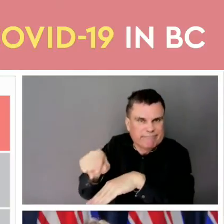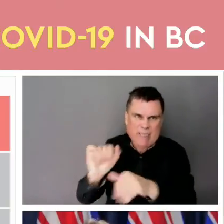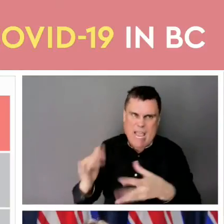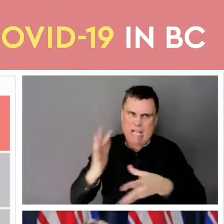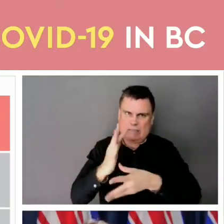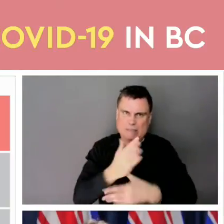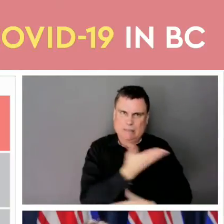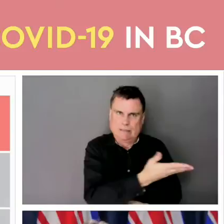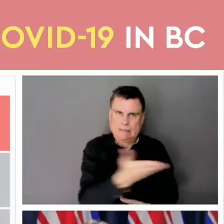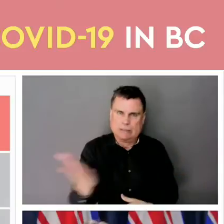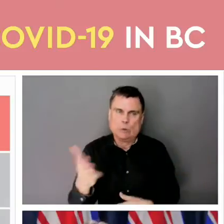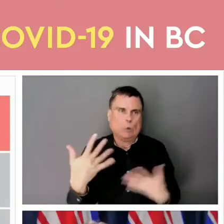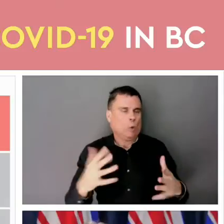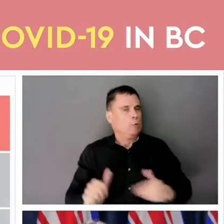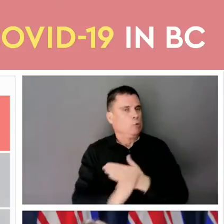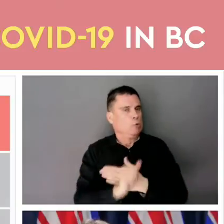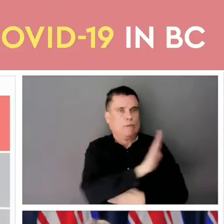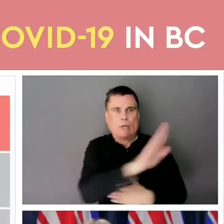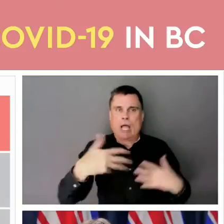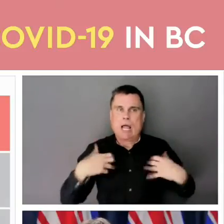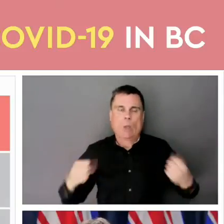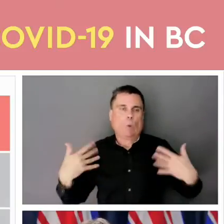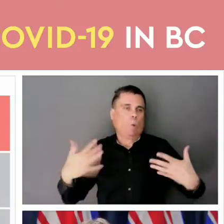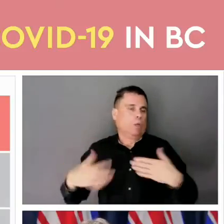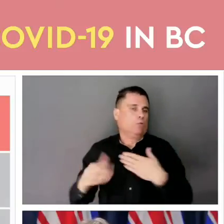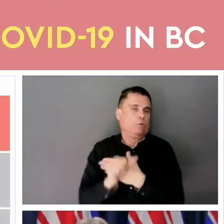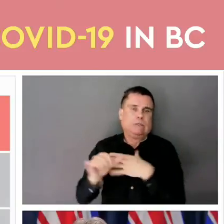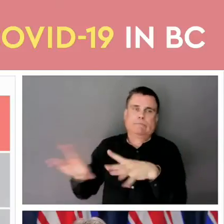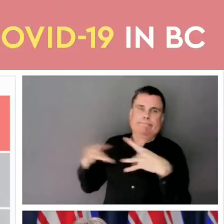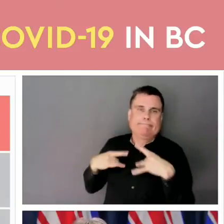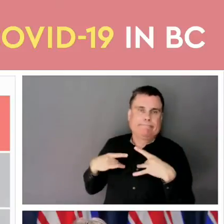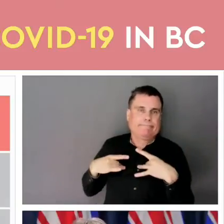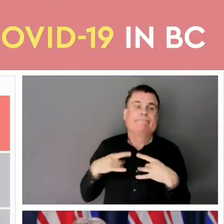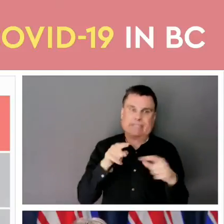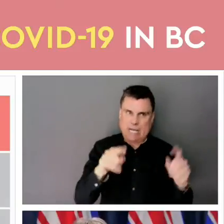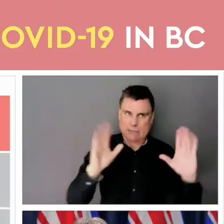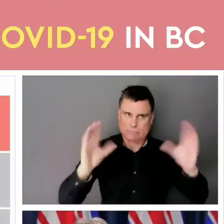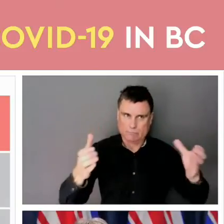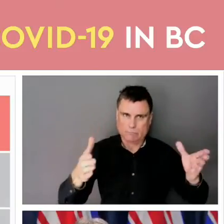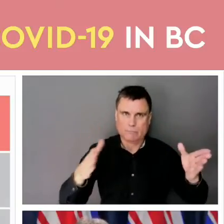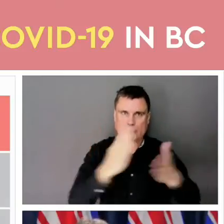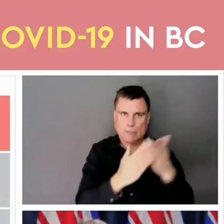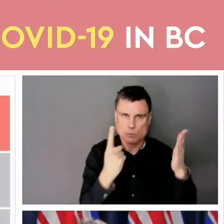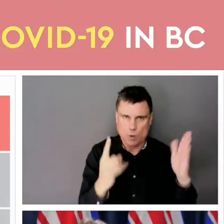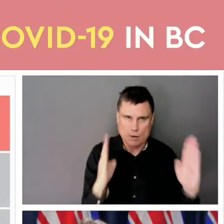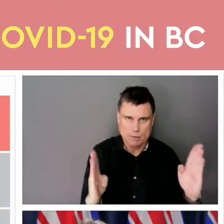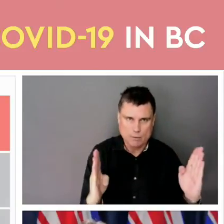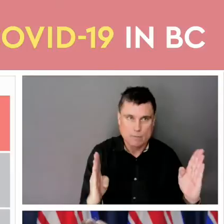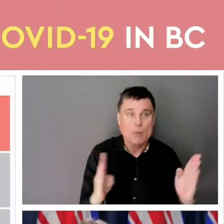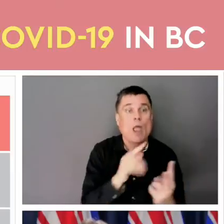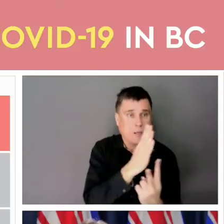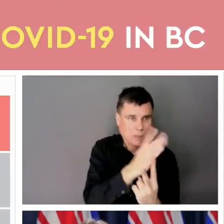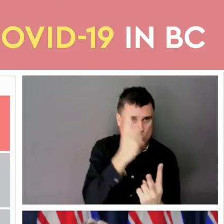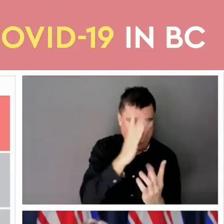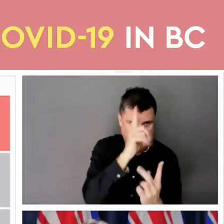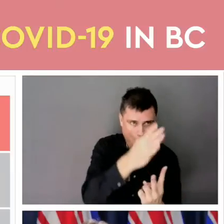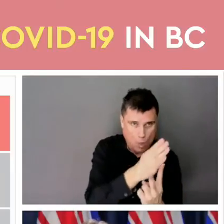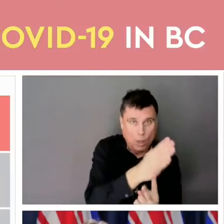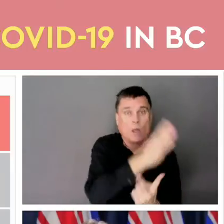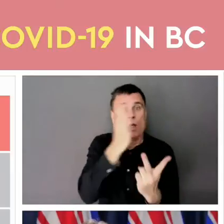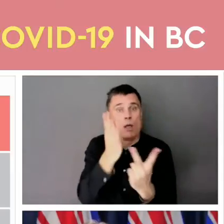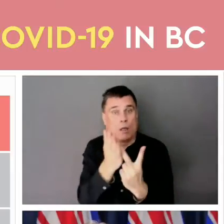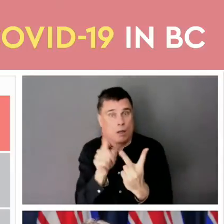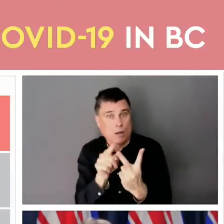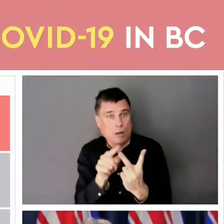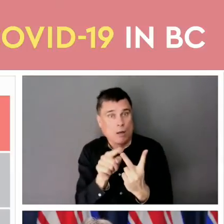risk patients. We also have individuals who are also vulnerable and frail, waiting for long-term